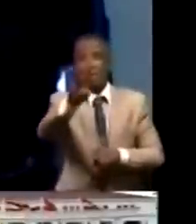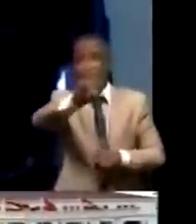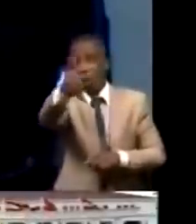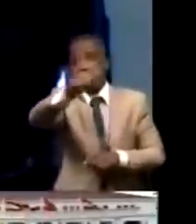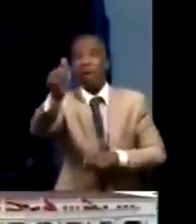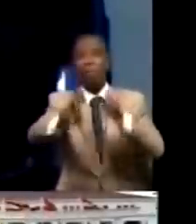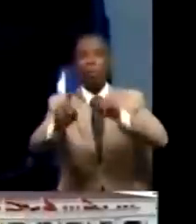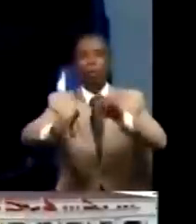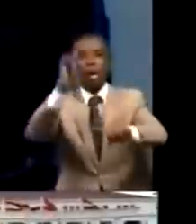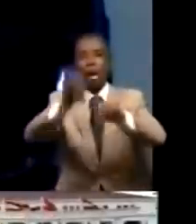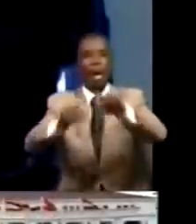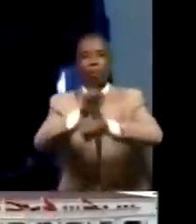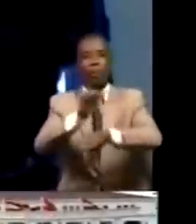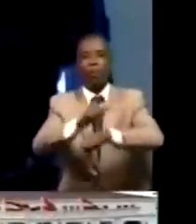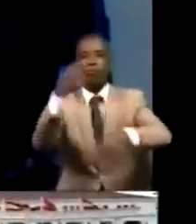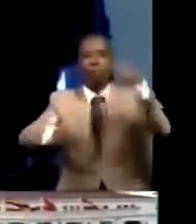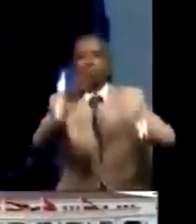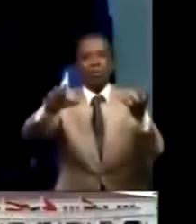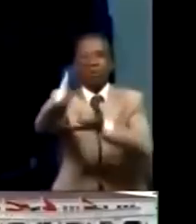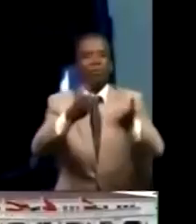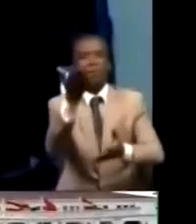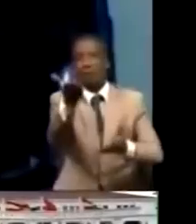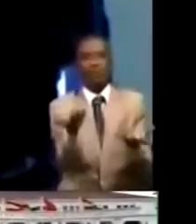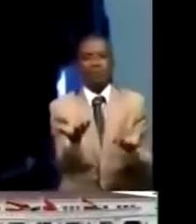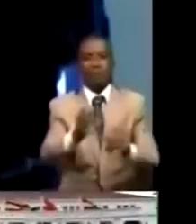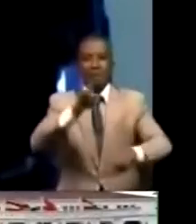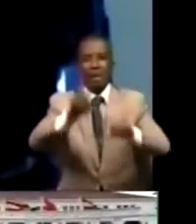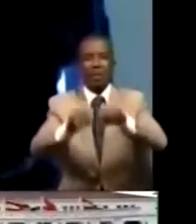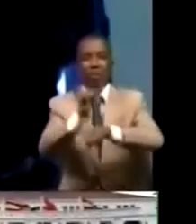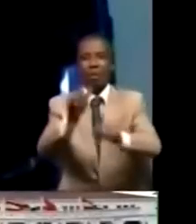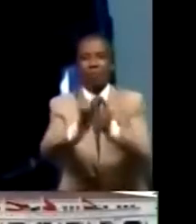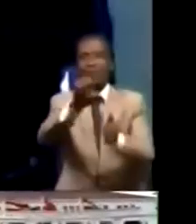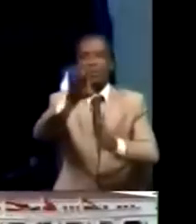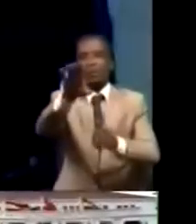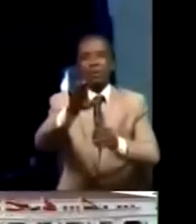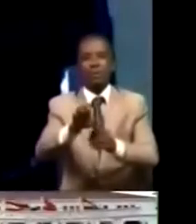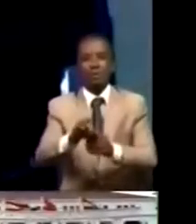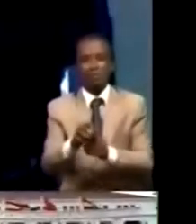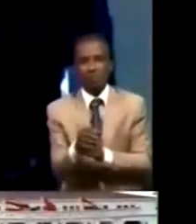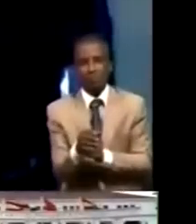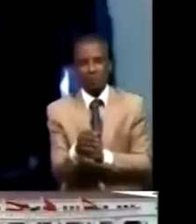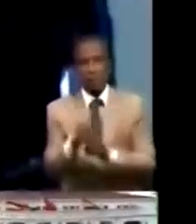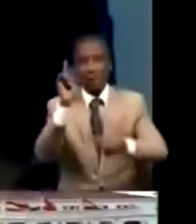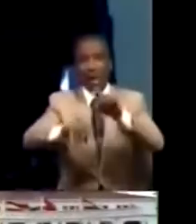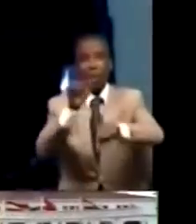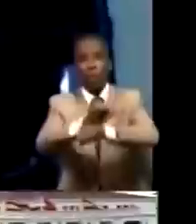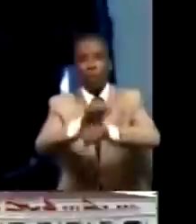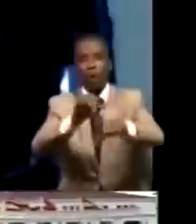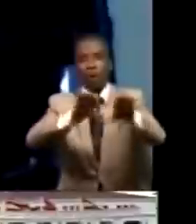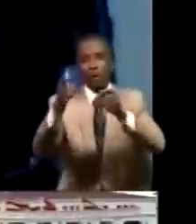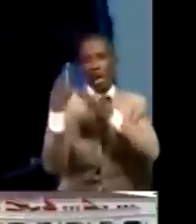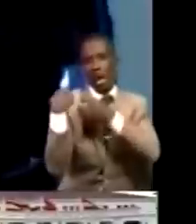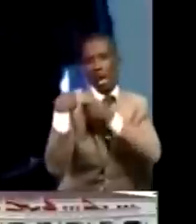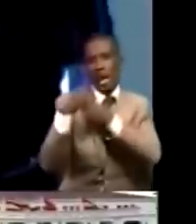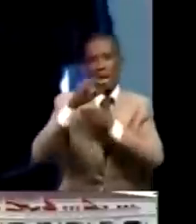other 2 people would not have the same appreciation of the issues, and therefore they could not continue to perform the functions as